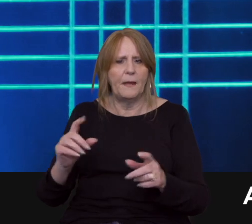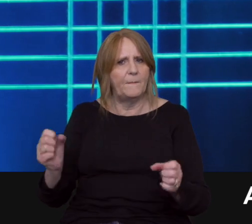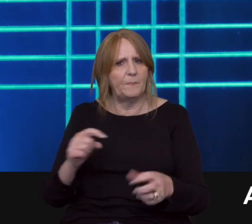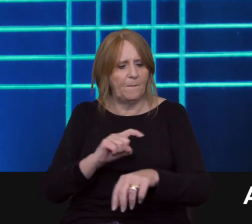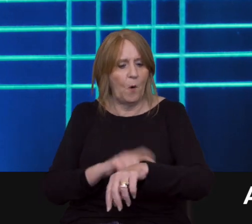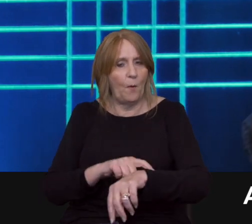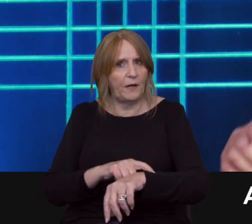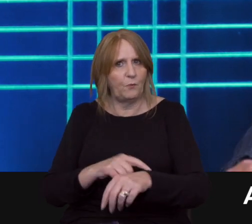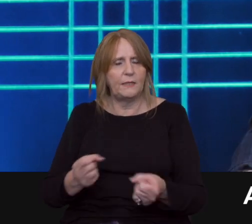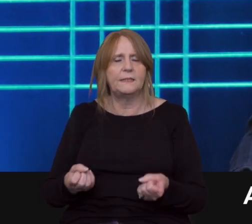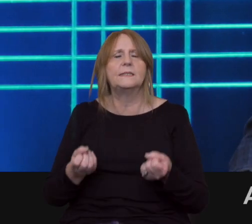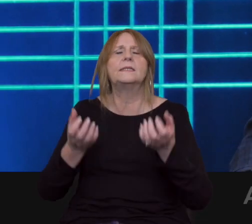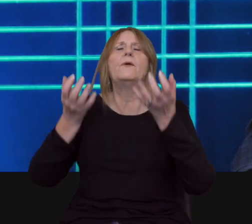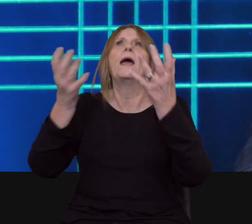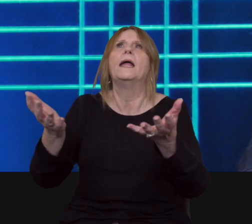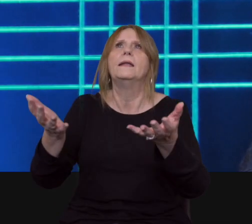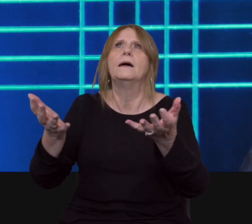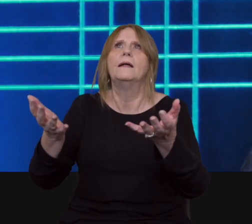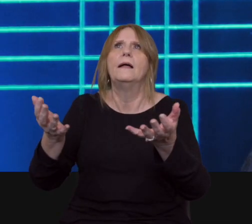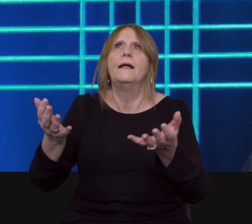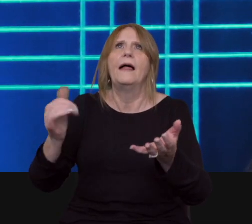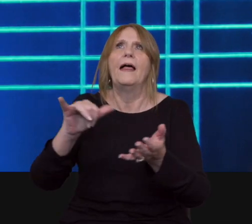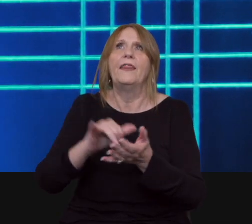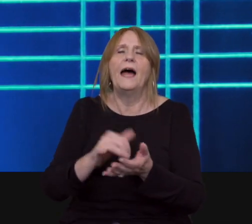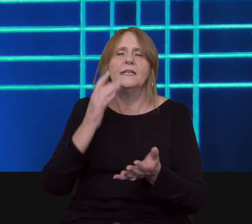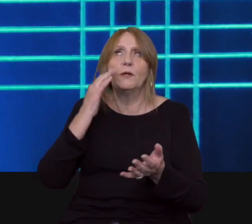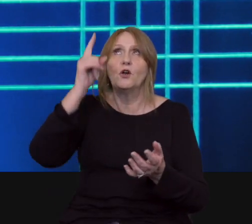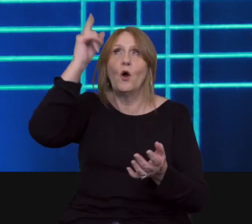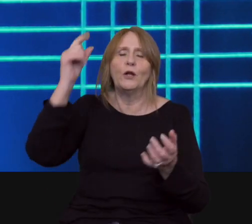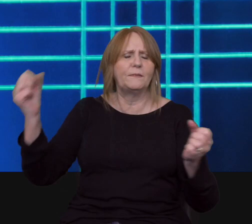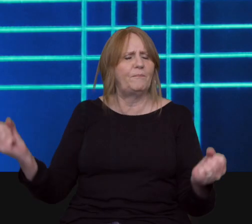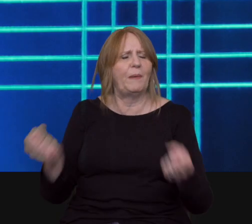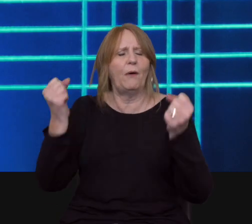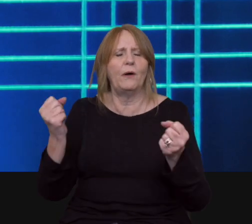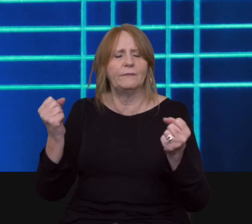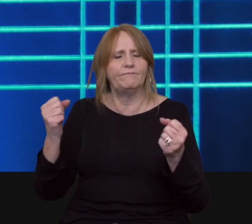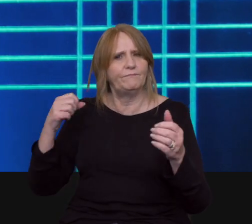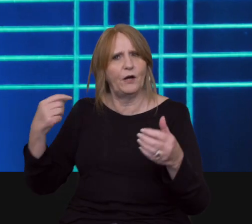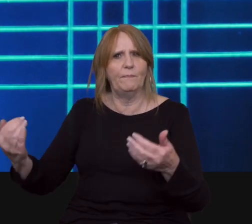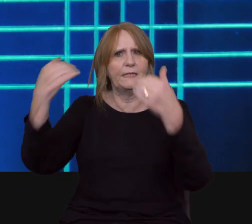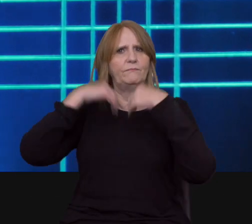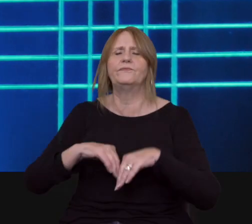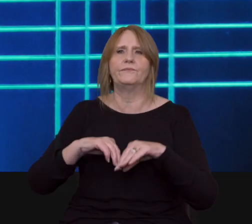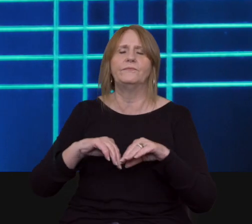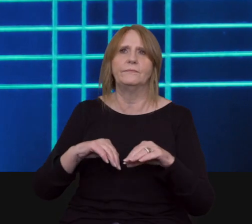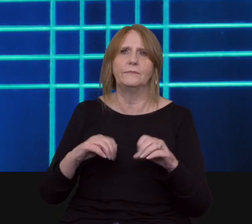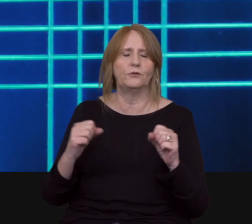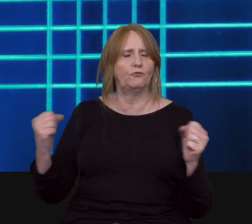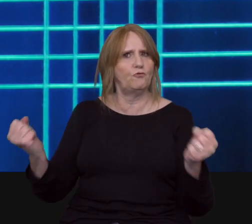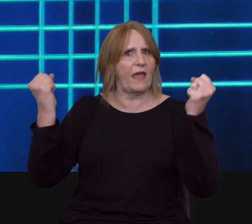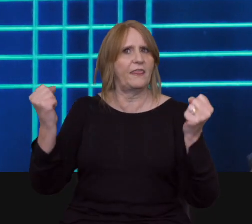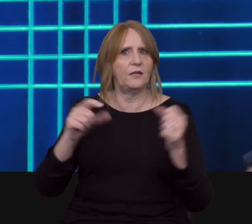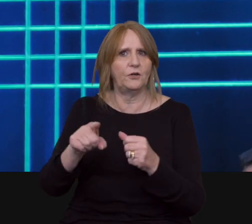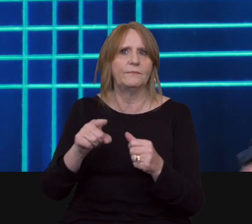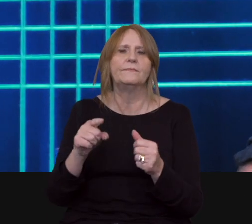kicks in and the power comes through. I remember once being so immensely challenged in my young years as a